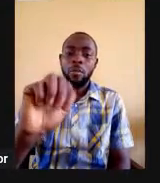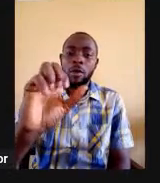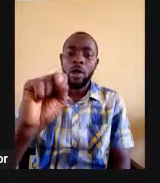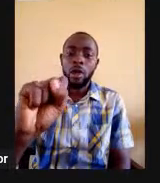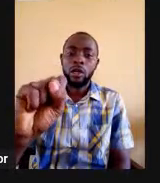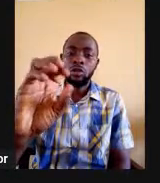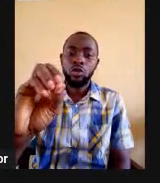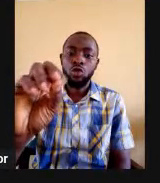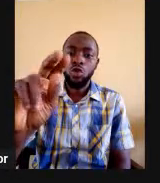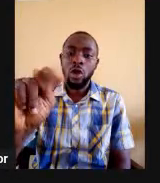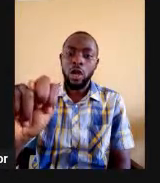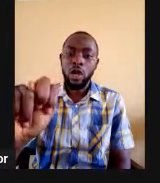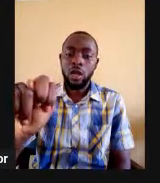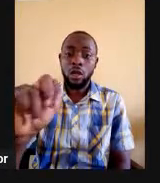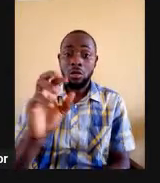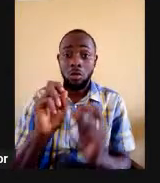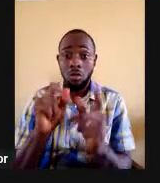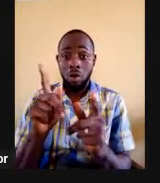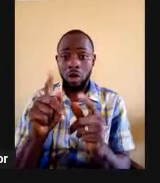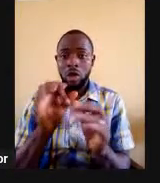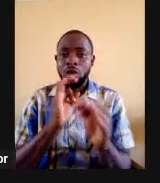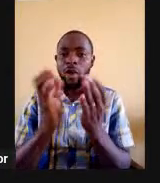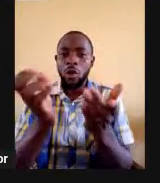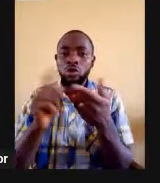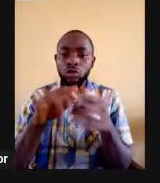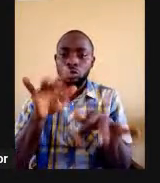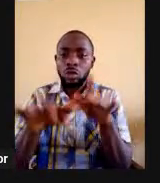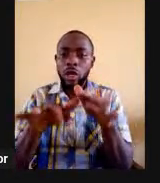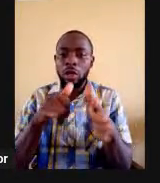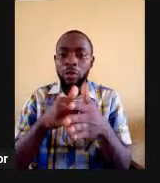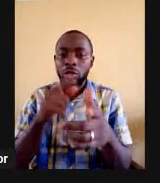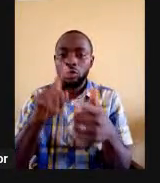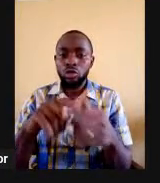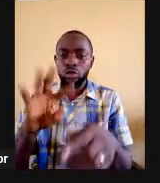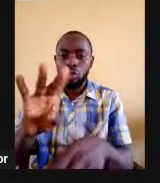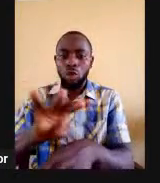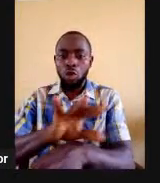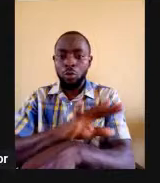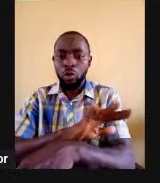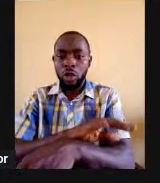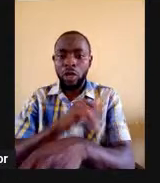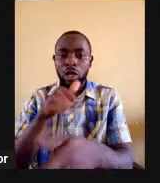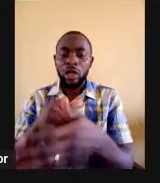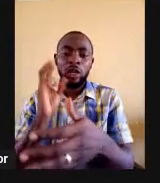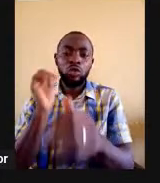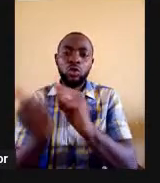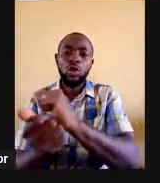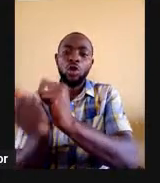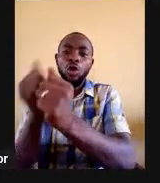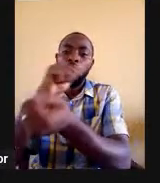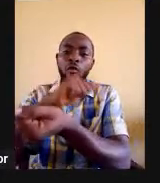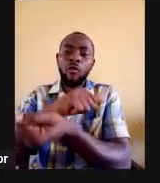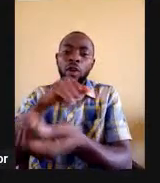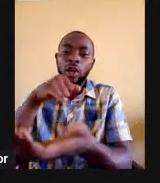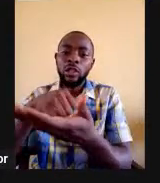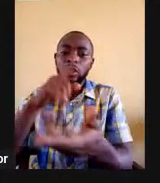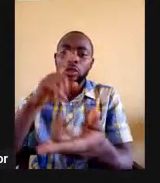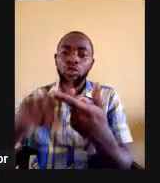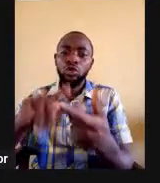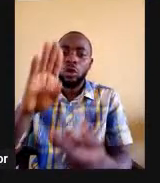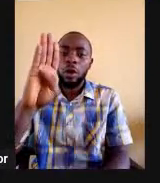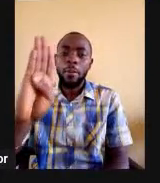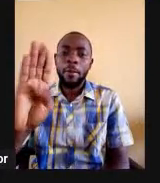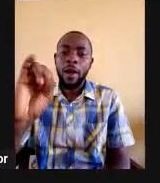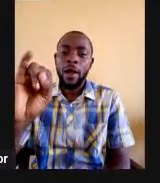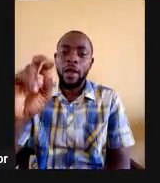Samson. So if I were to type that into a computer system, it will convert it into binary code. So what it will do is, if I type